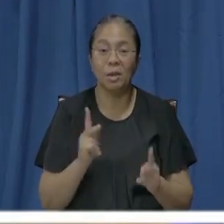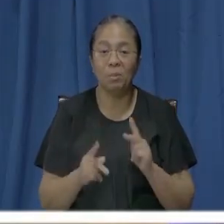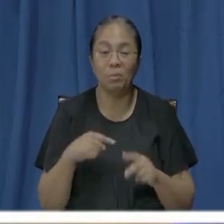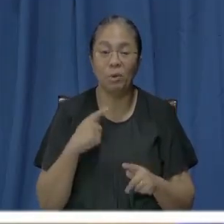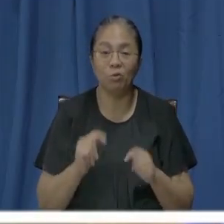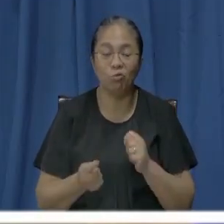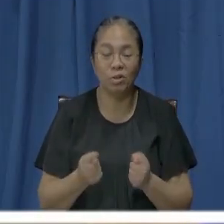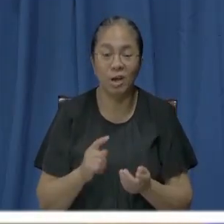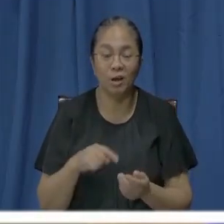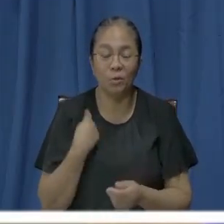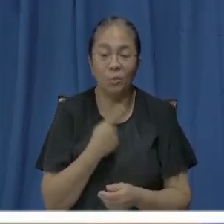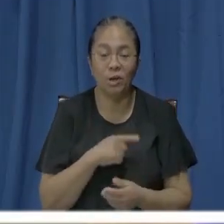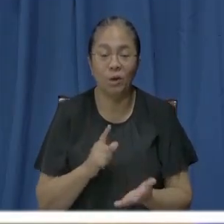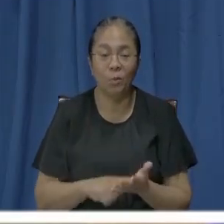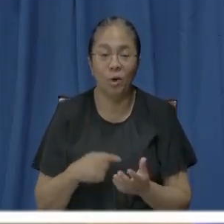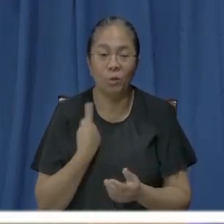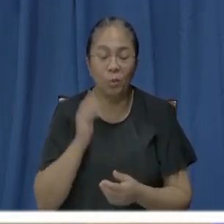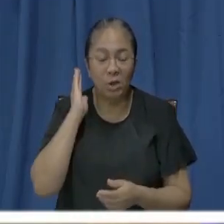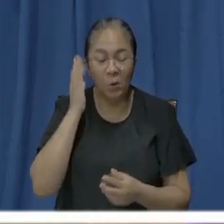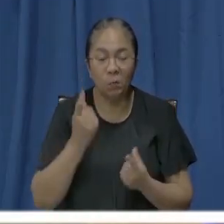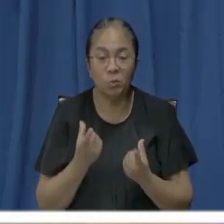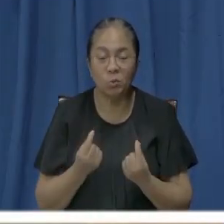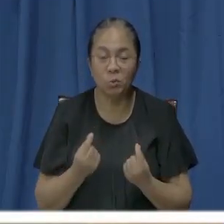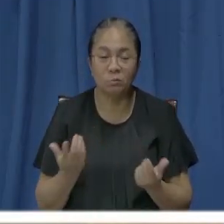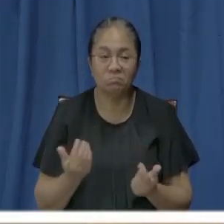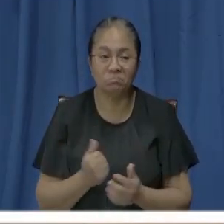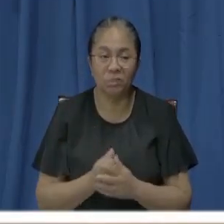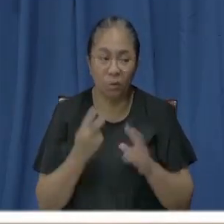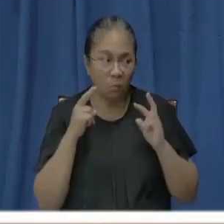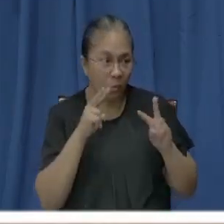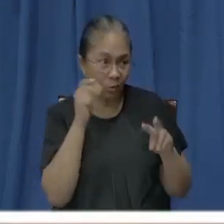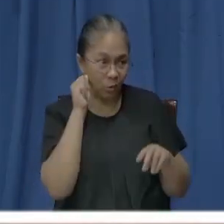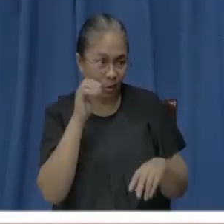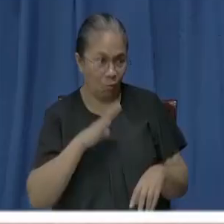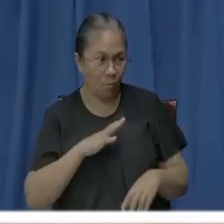I'm not hearing you all. What would people around be doing?